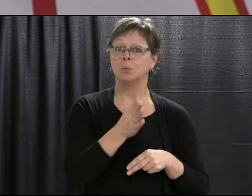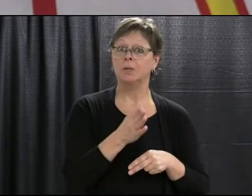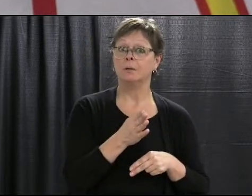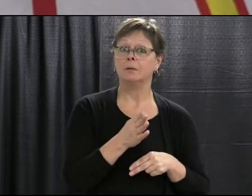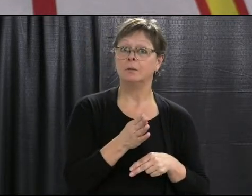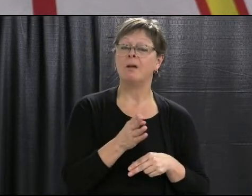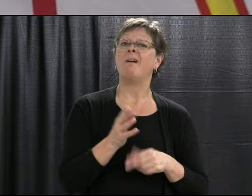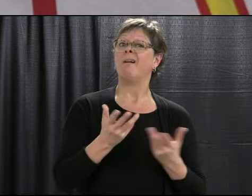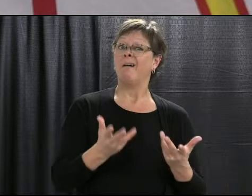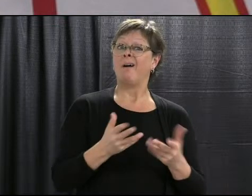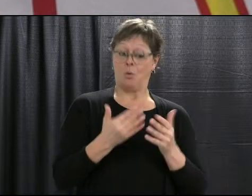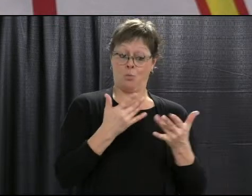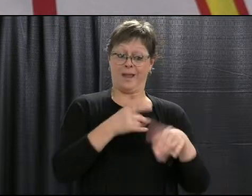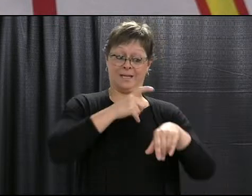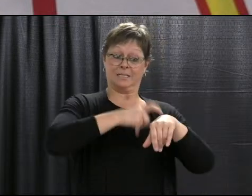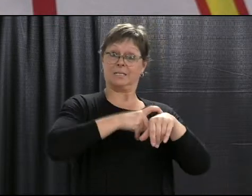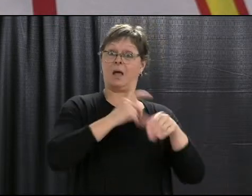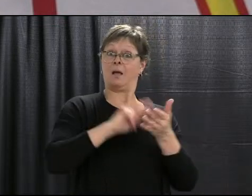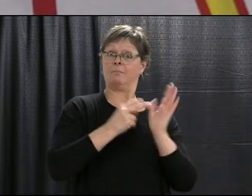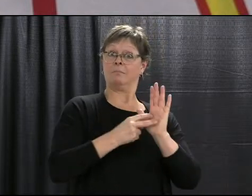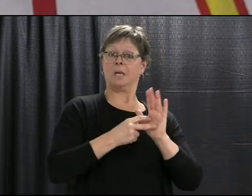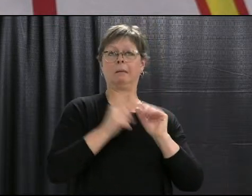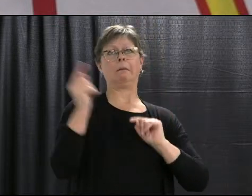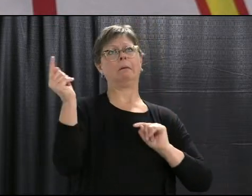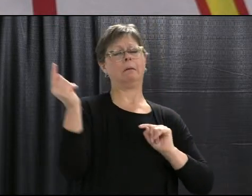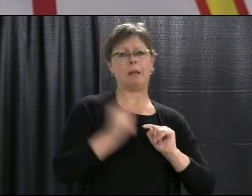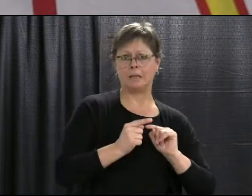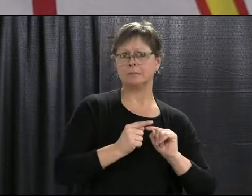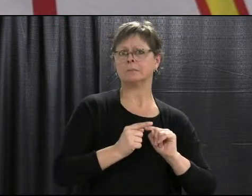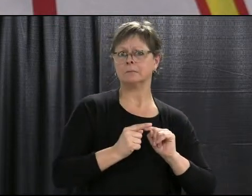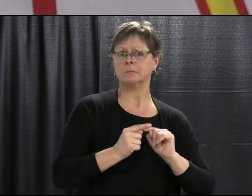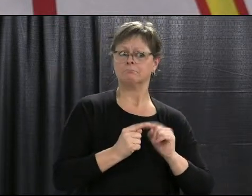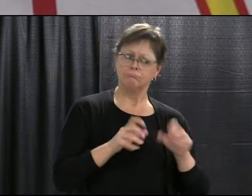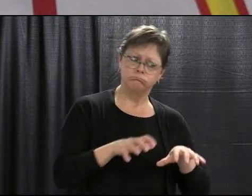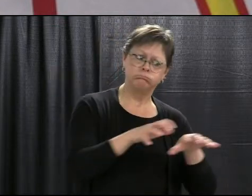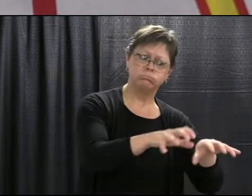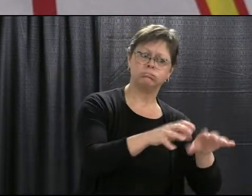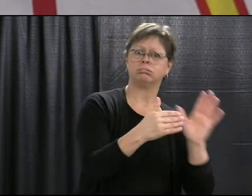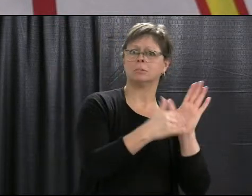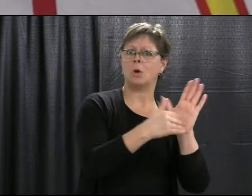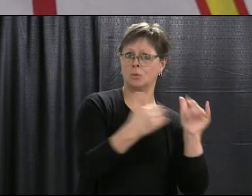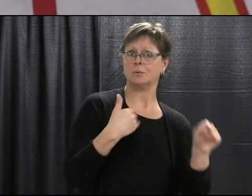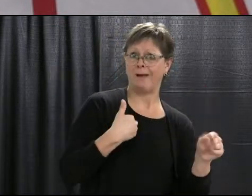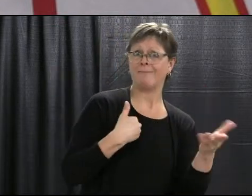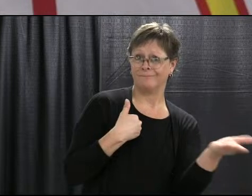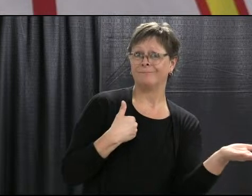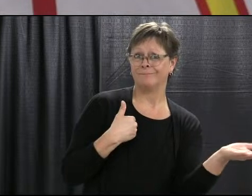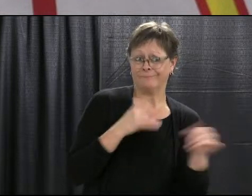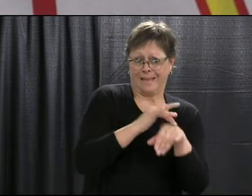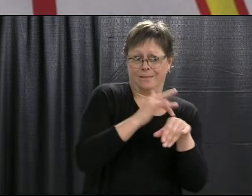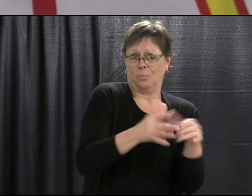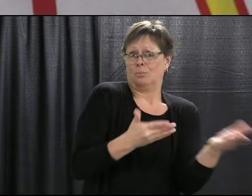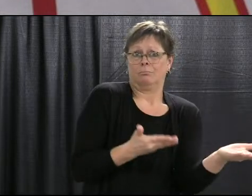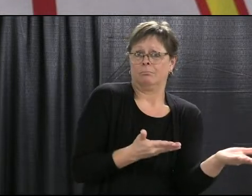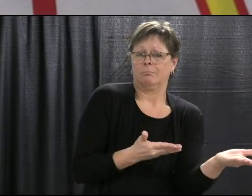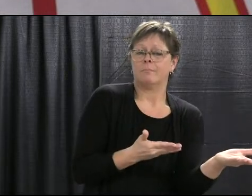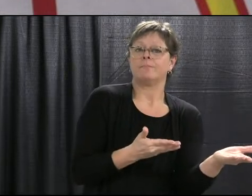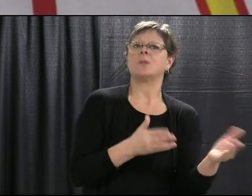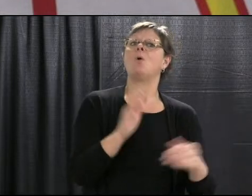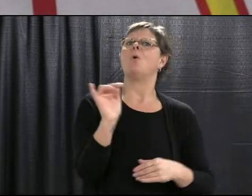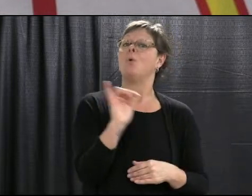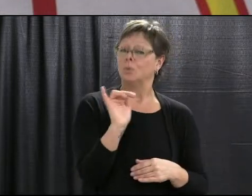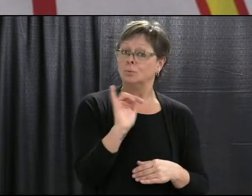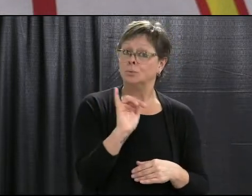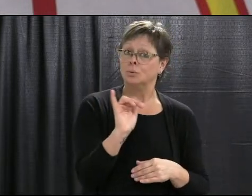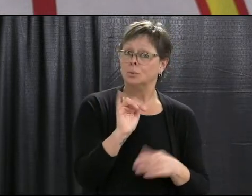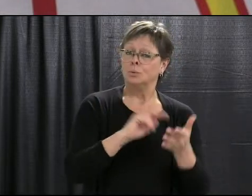increase in wait time as a result of the additional physicians, but eventually, as a result of this, we will be